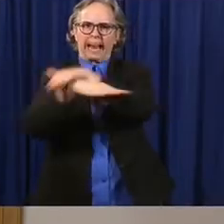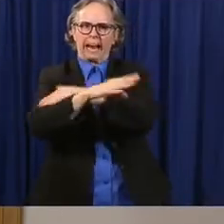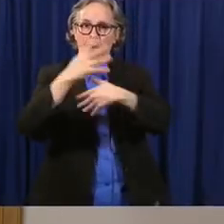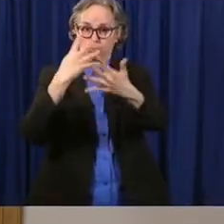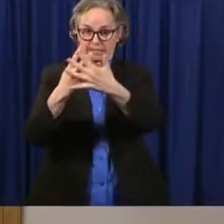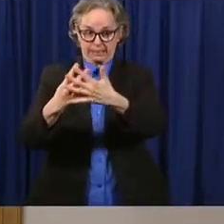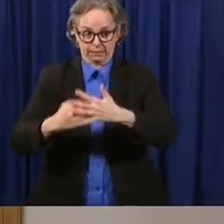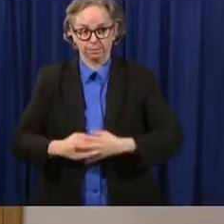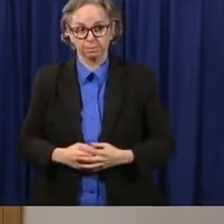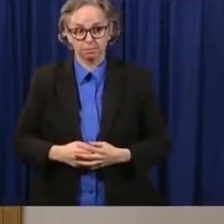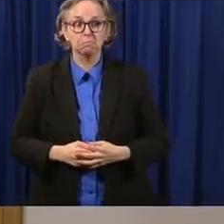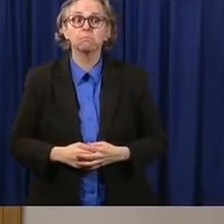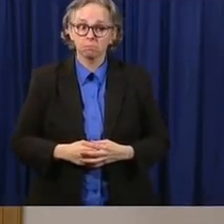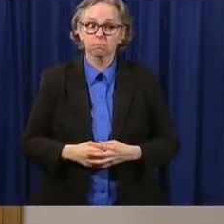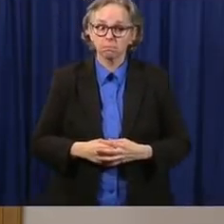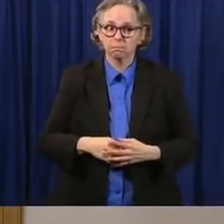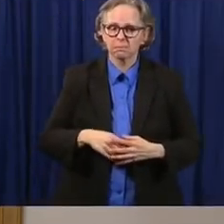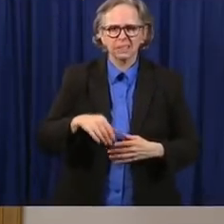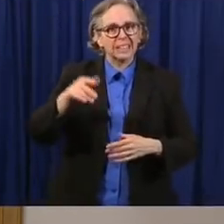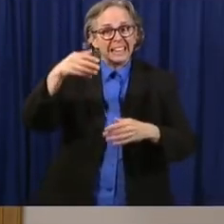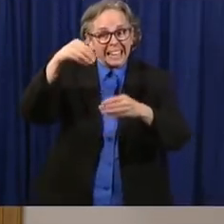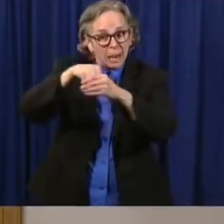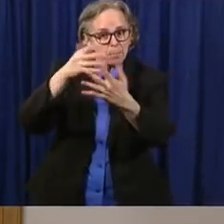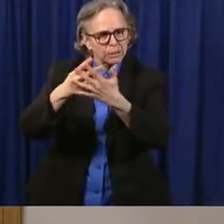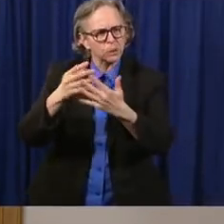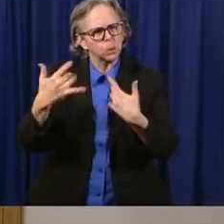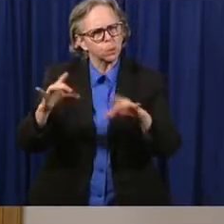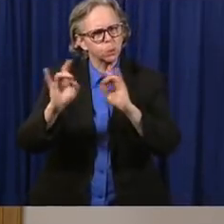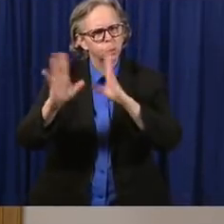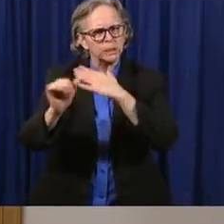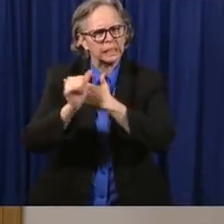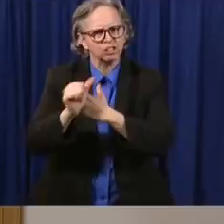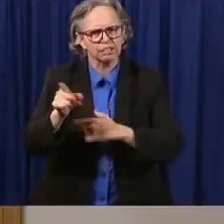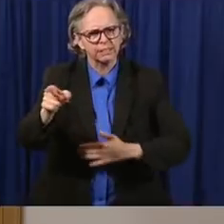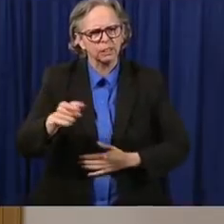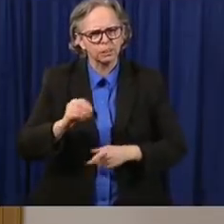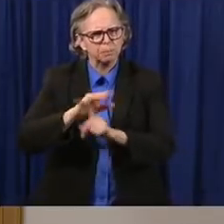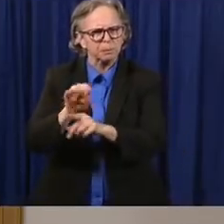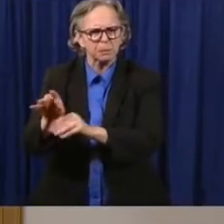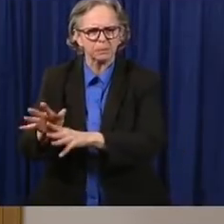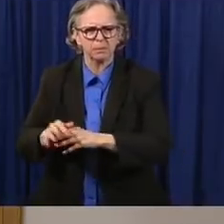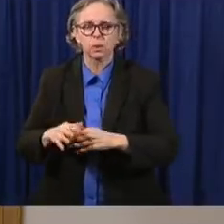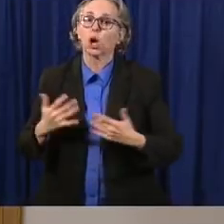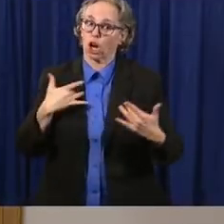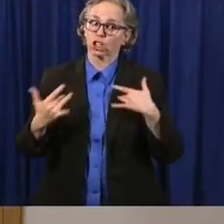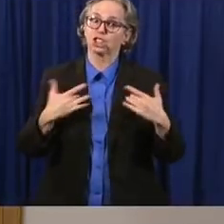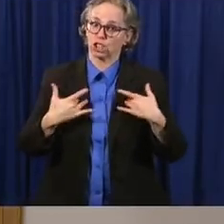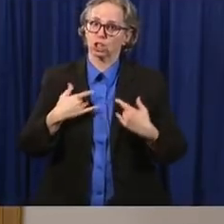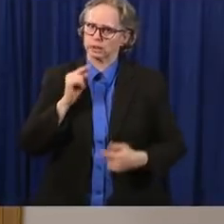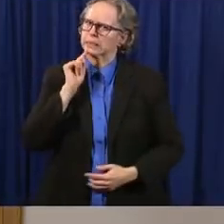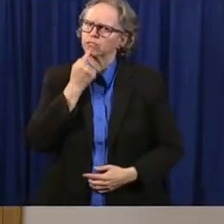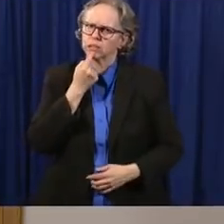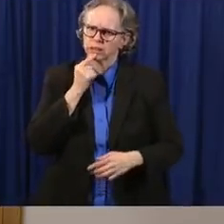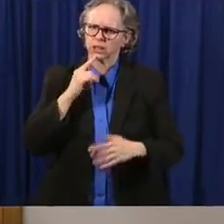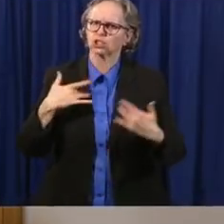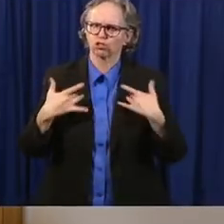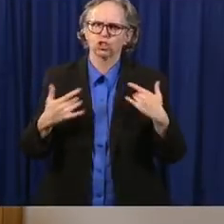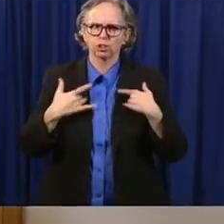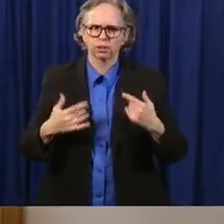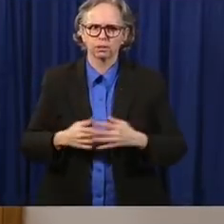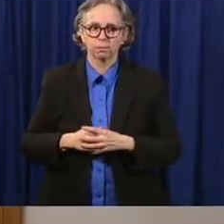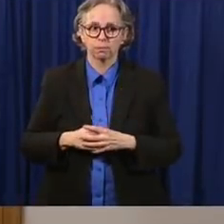dangerous. So we were very concerned about this. We have set up a special